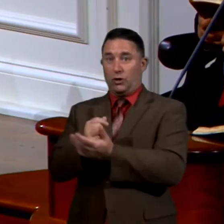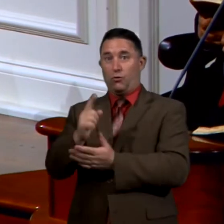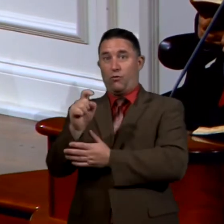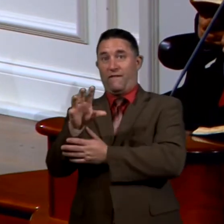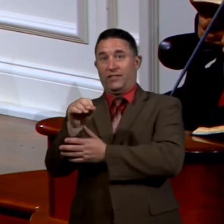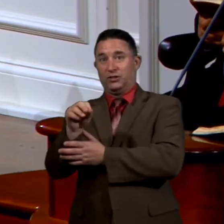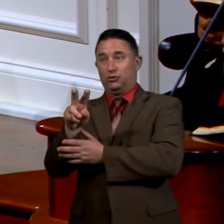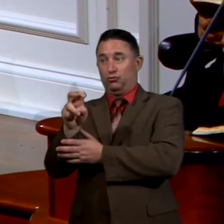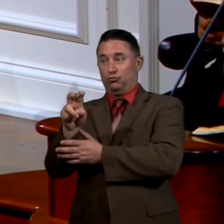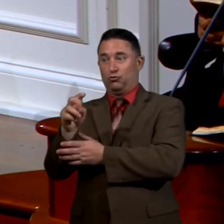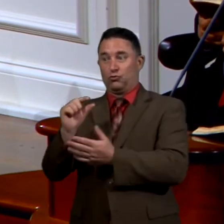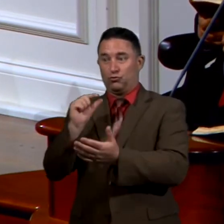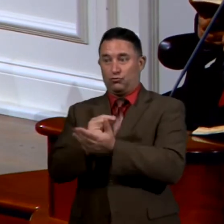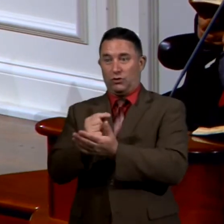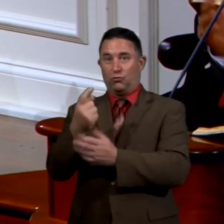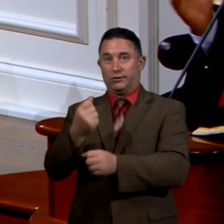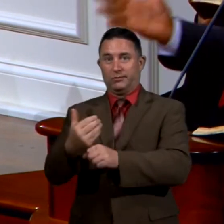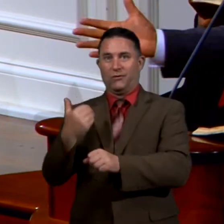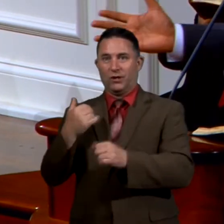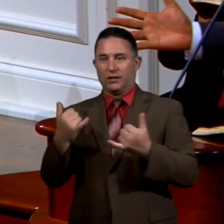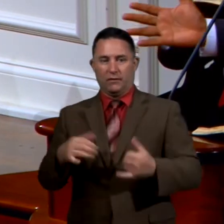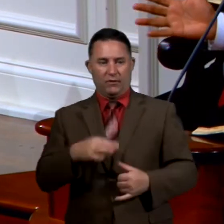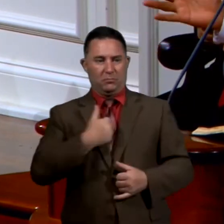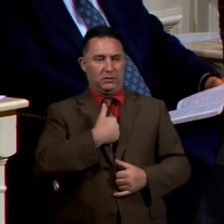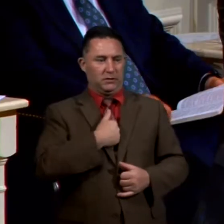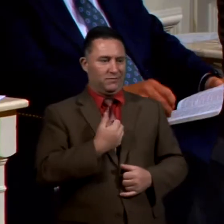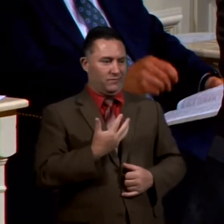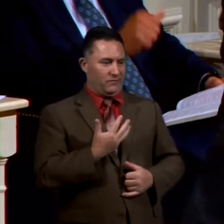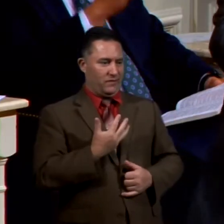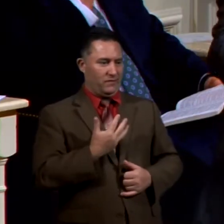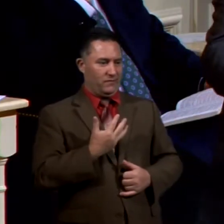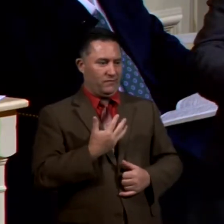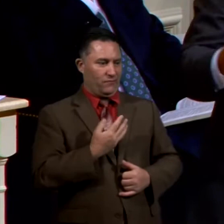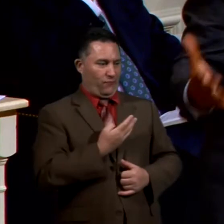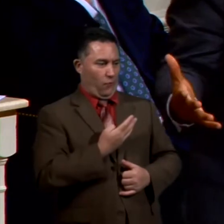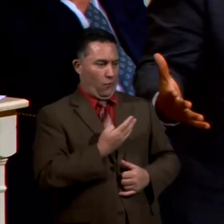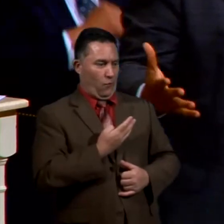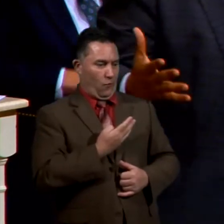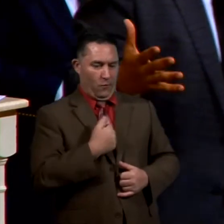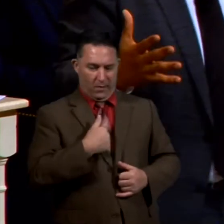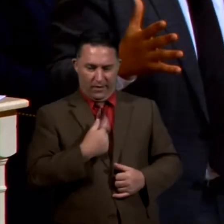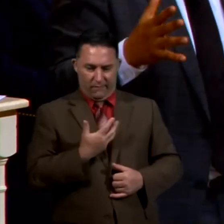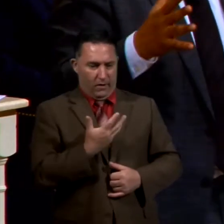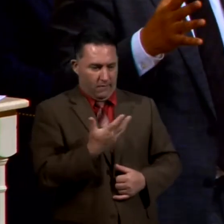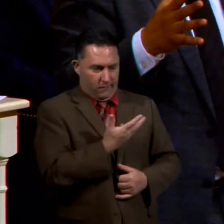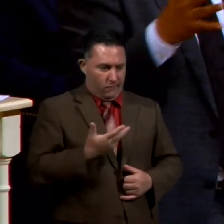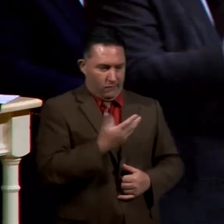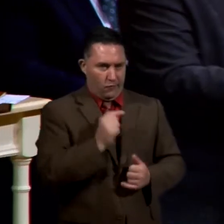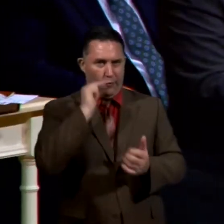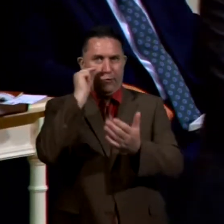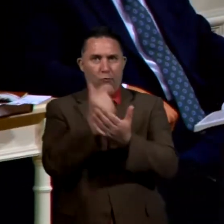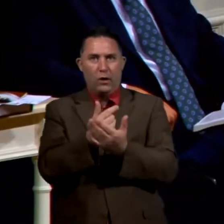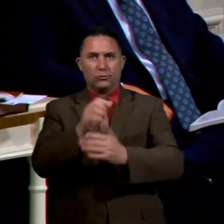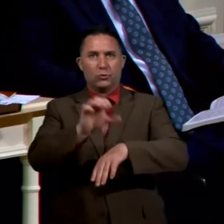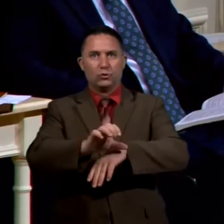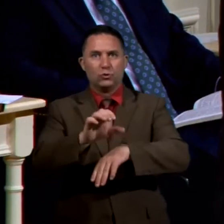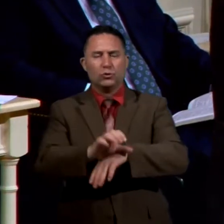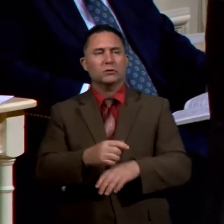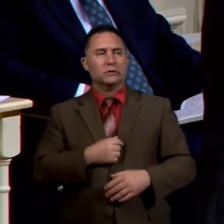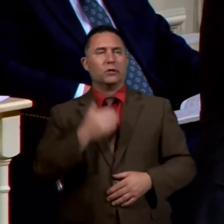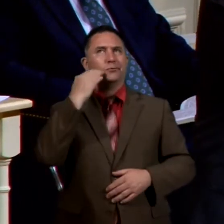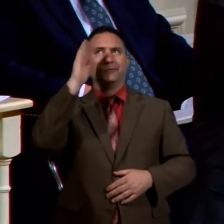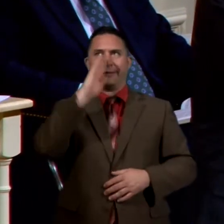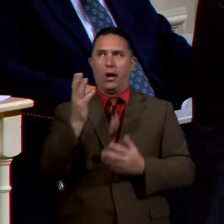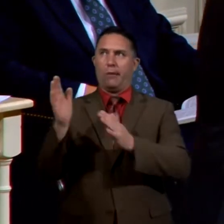200 graduates just a year before. And now I found myself with four other students graduating in our church, and I knew what